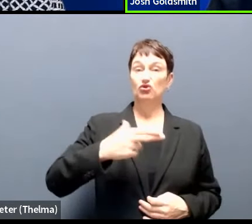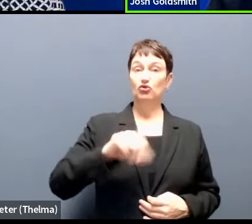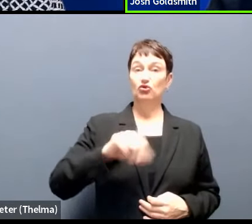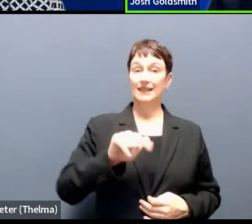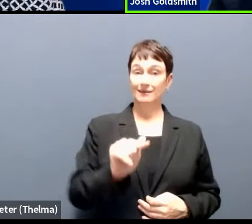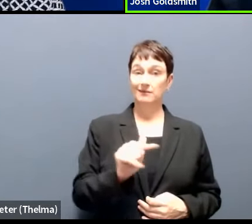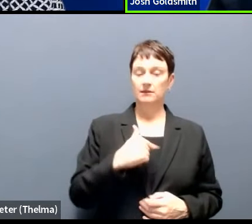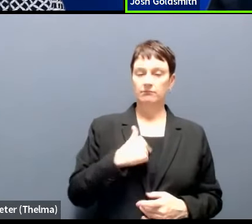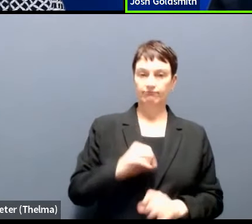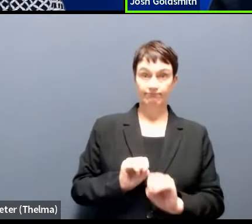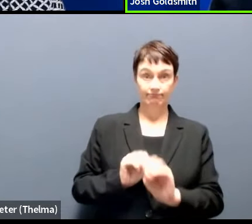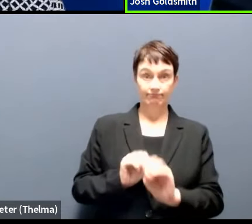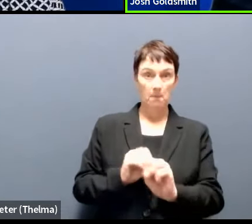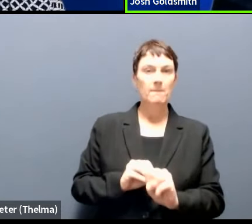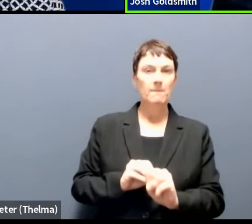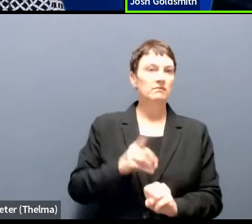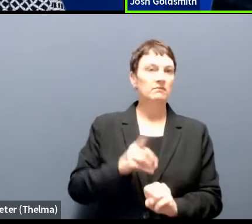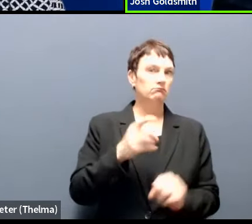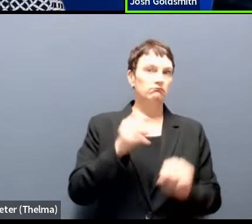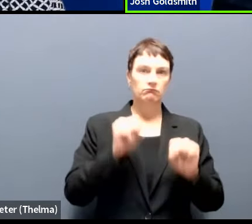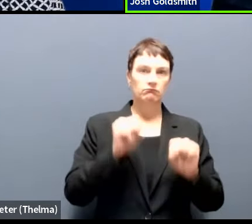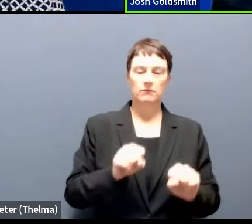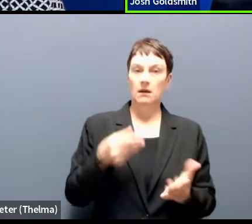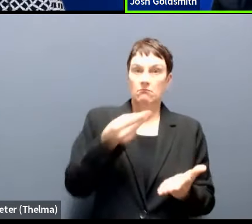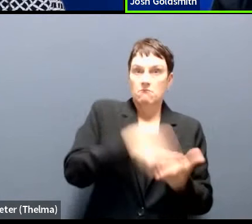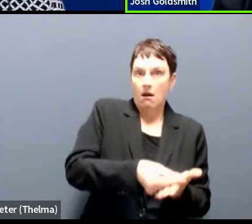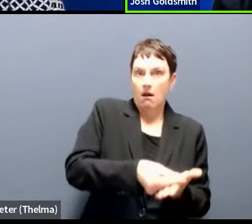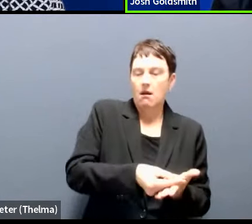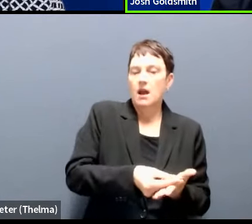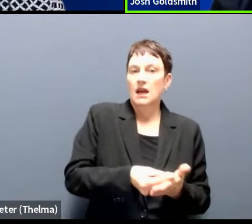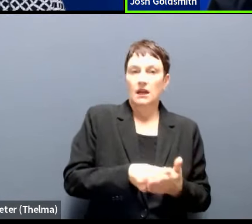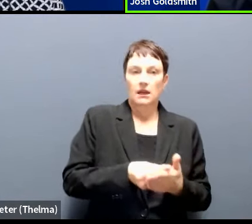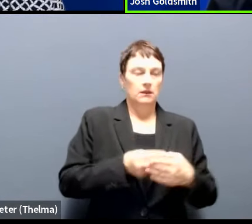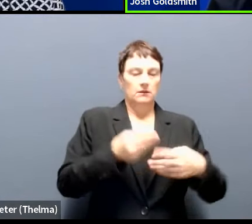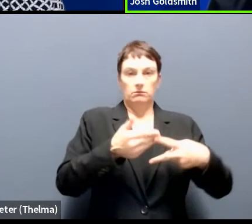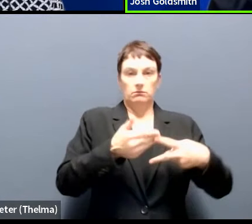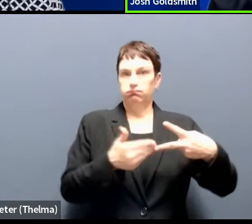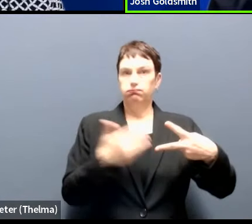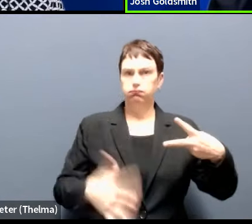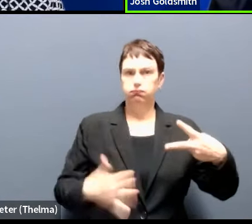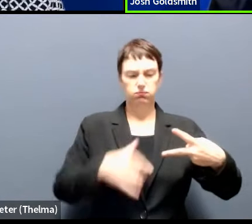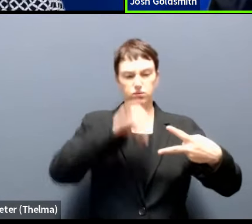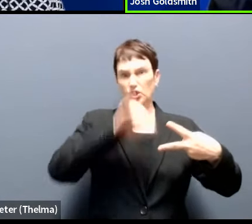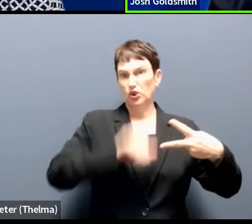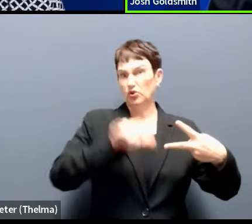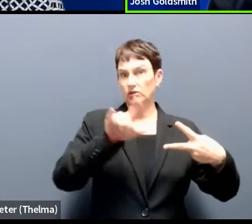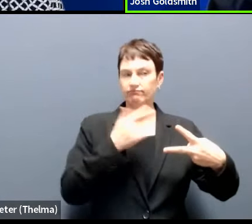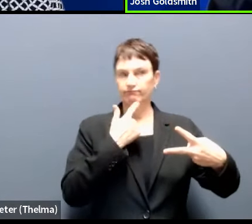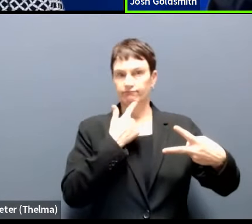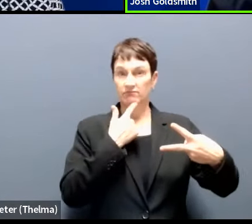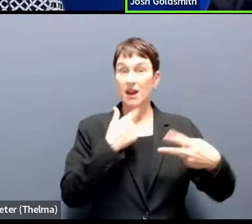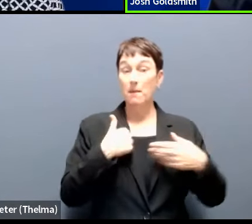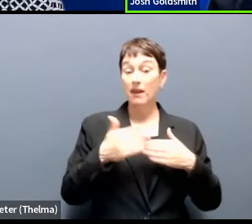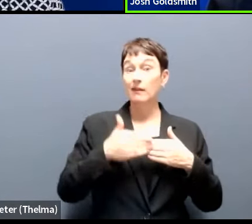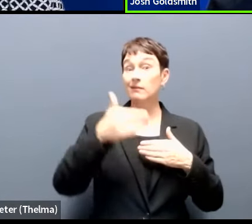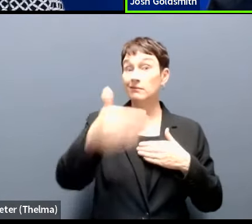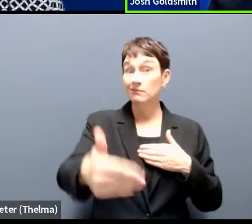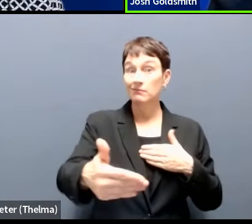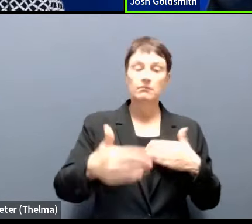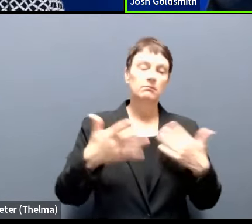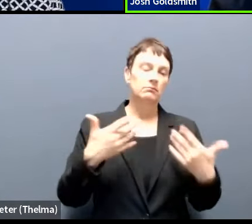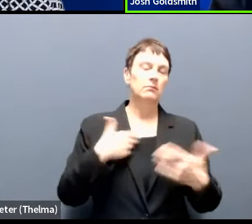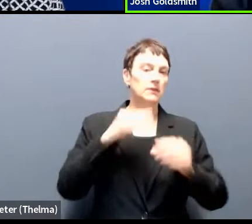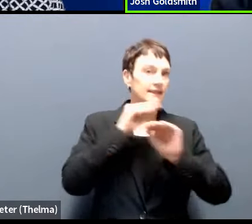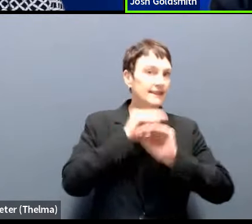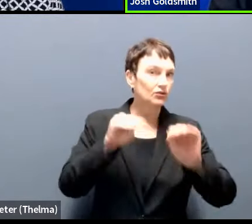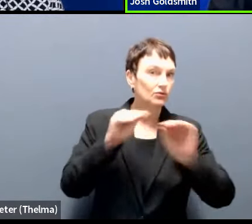including a brand new session that I'm going to be teaching in a couple months called the Interpreters Practice Toolkit, a new